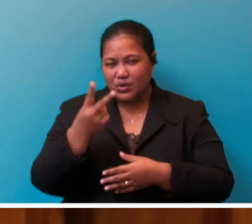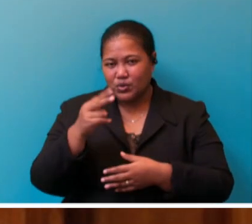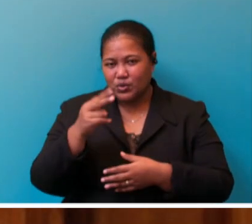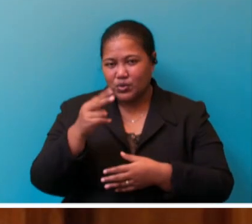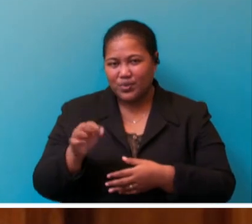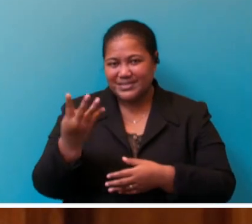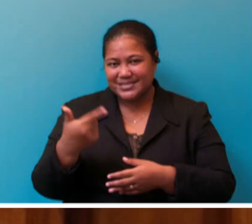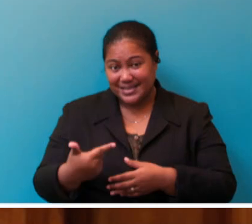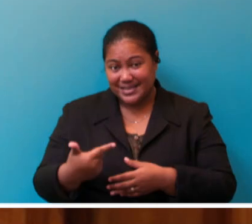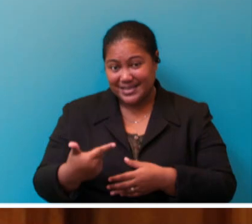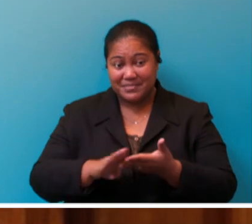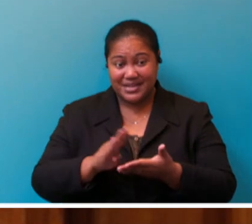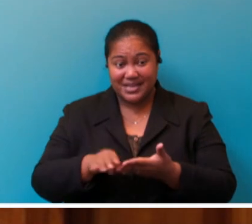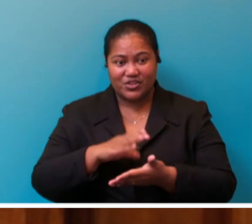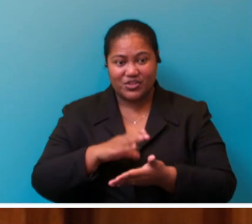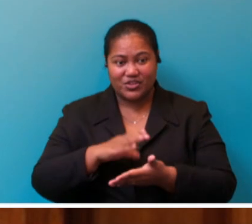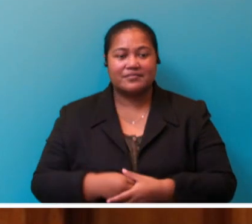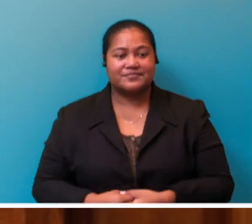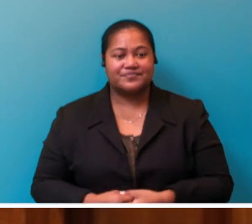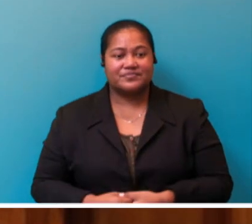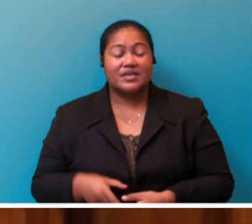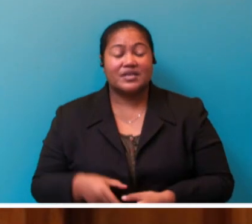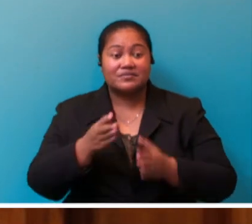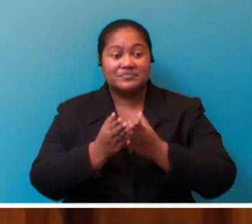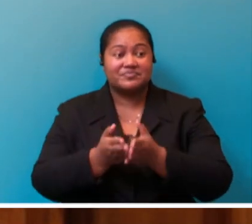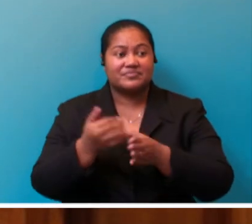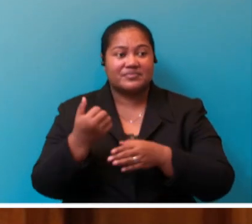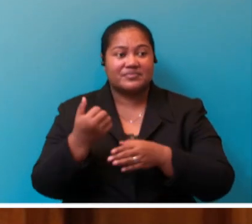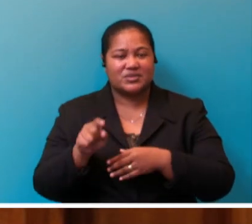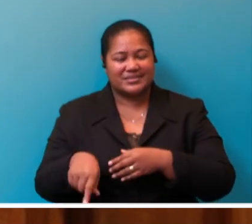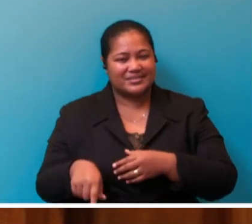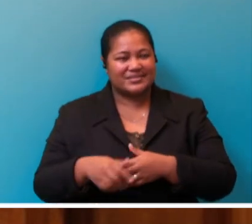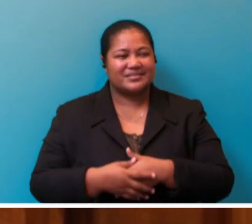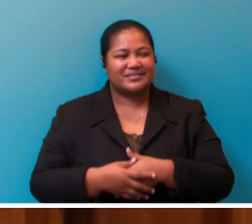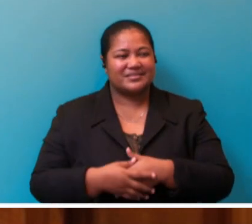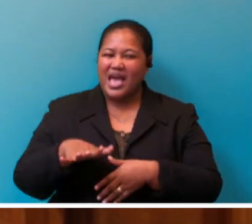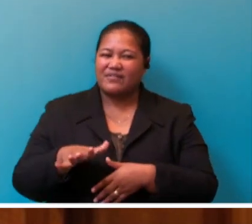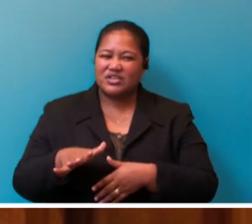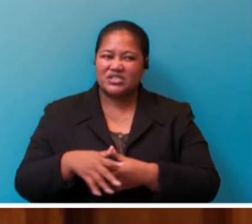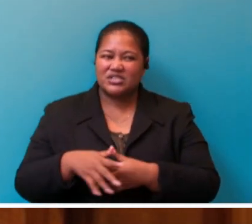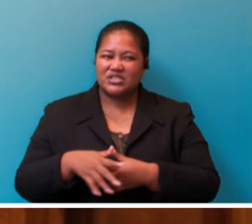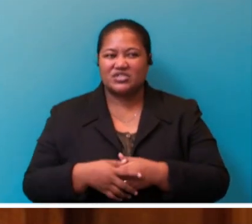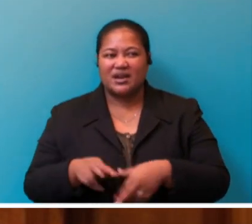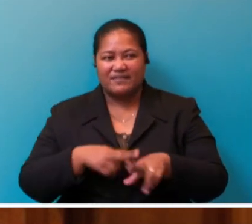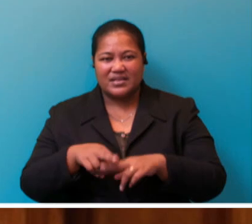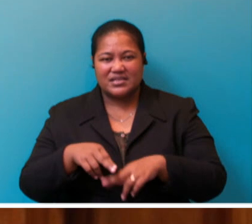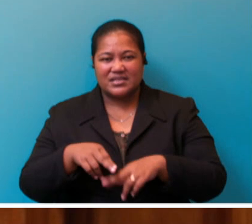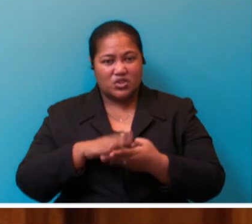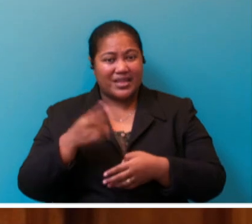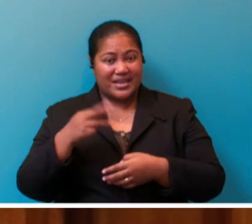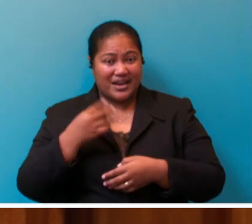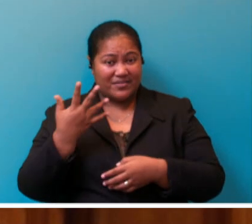million. Each cruise ship voyage brings an average of Fijian dollars 305,000